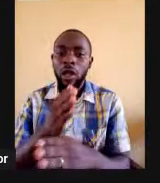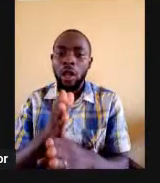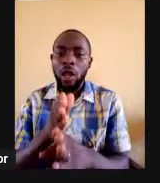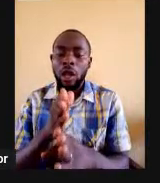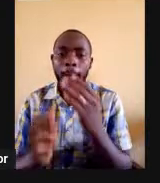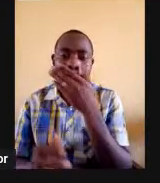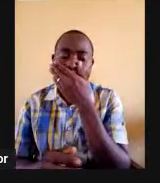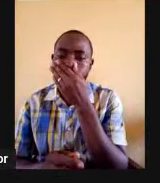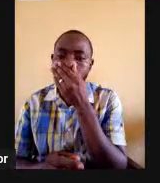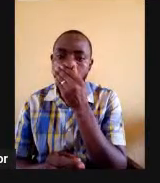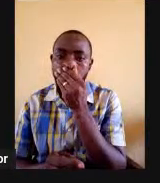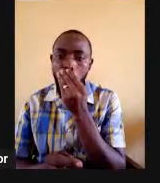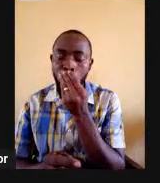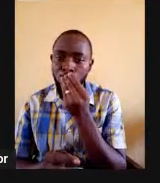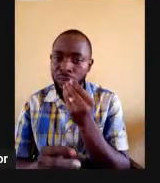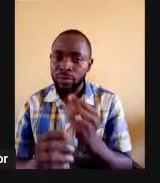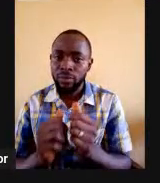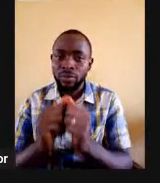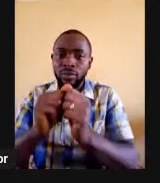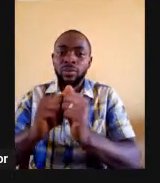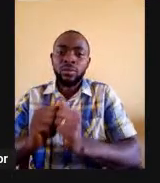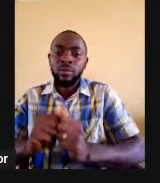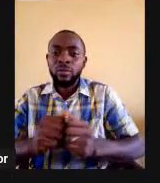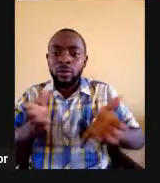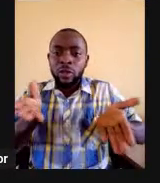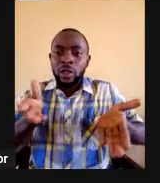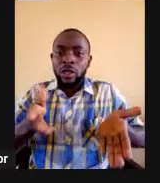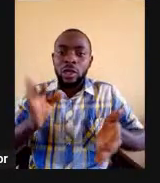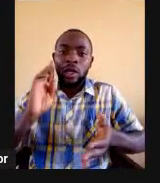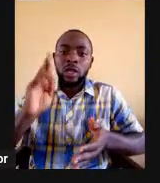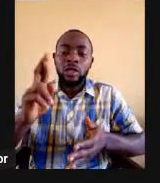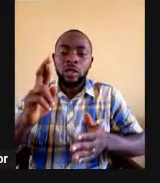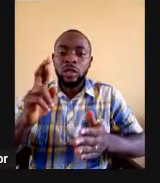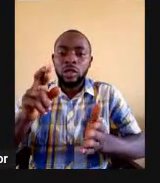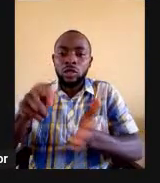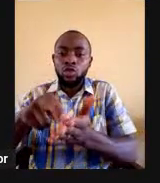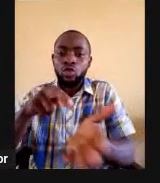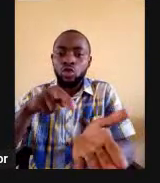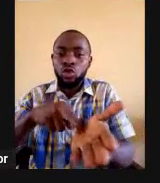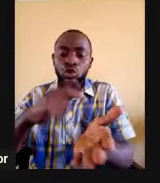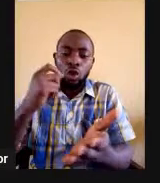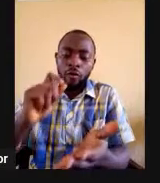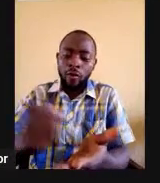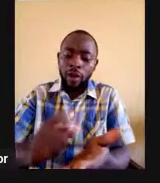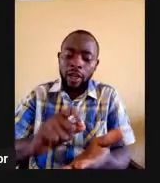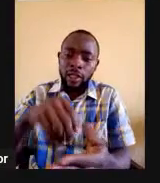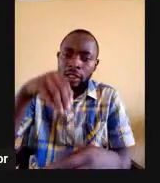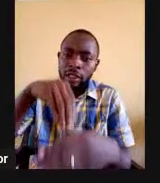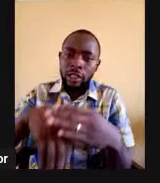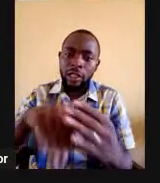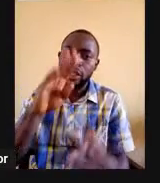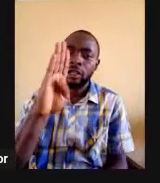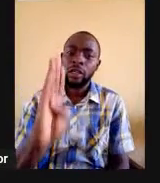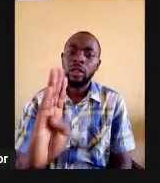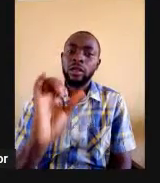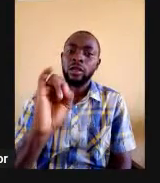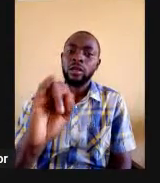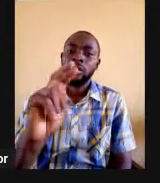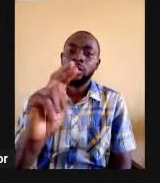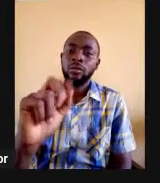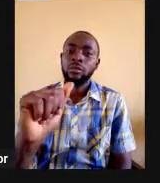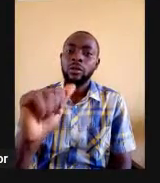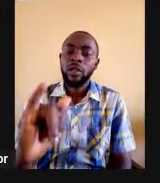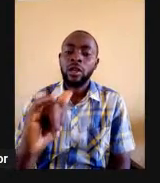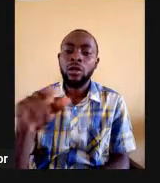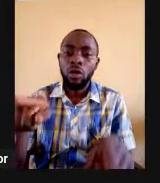All right. Here are the rules of writing in binary. Is that okay? So also there are some